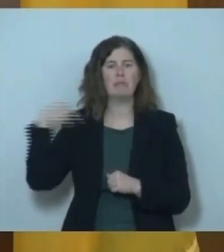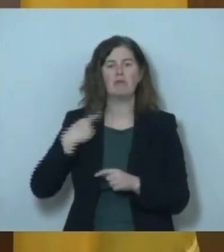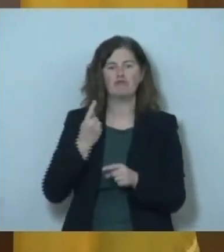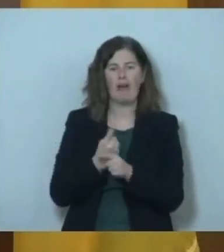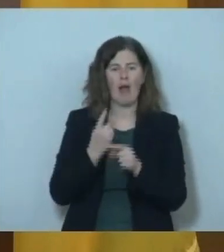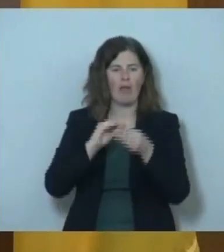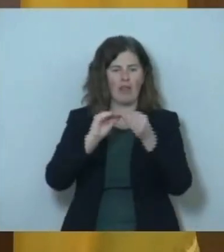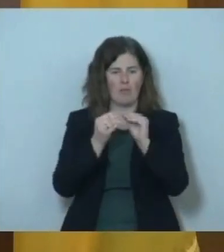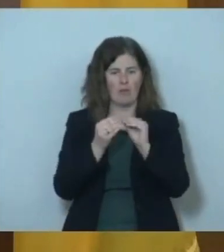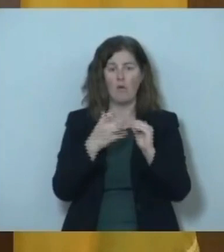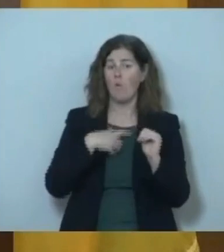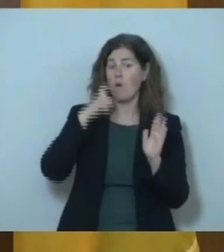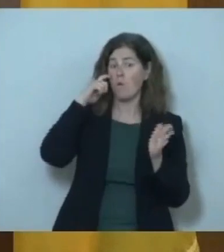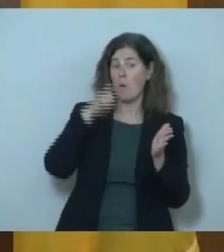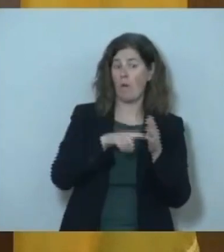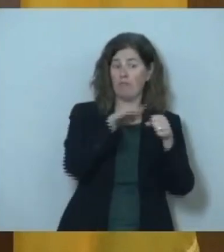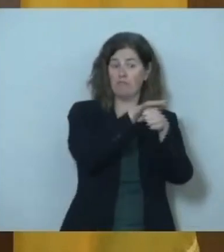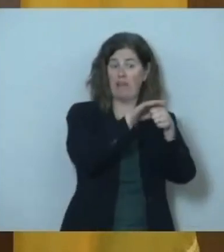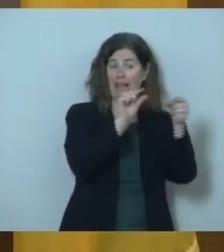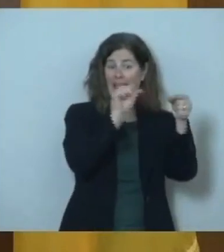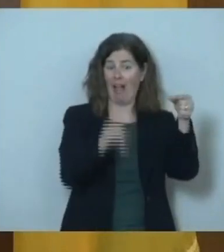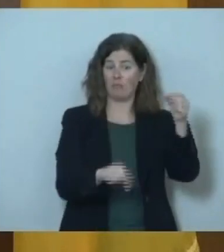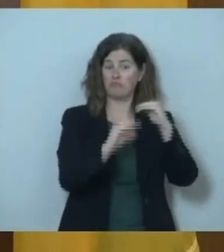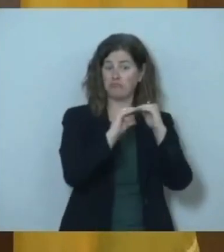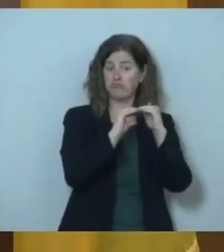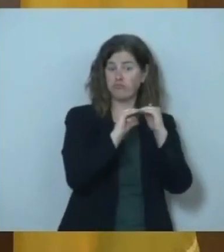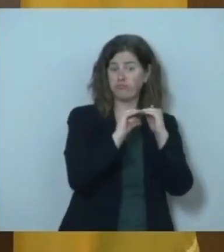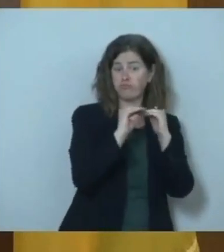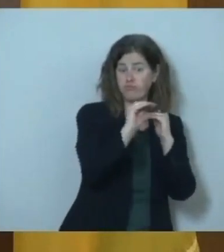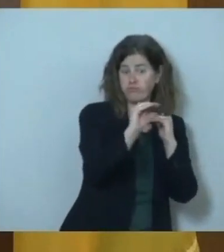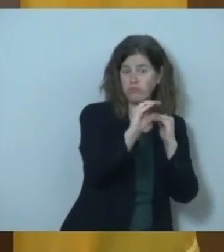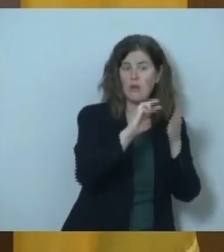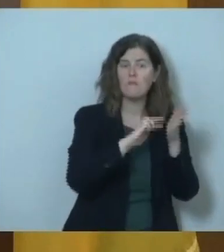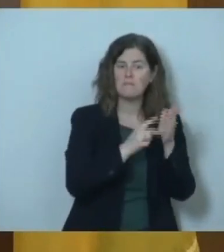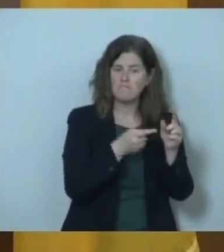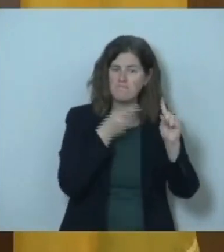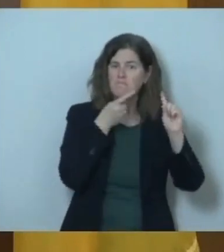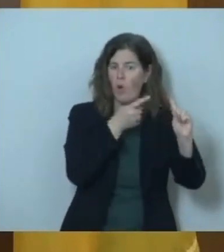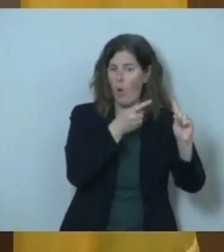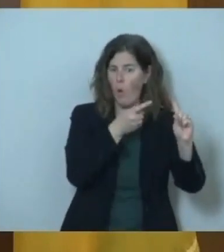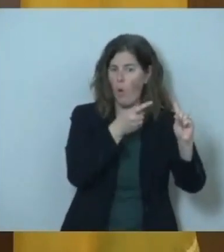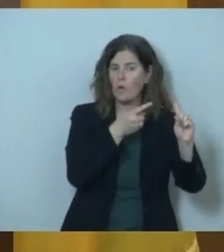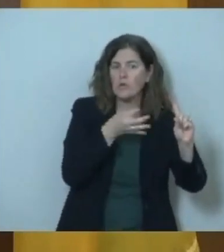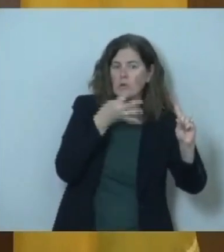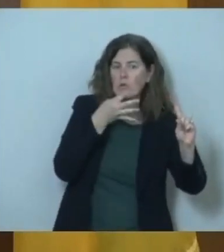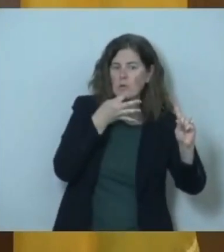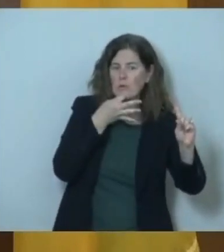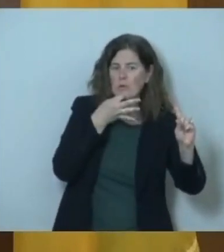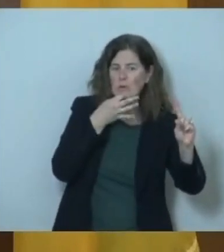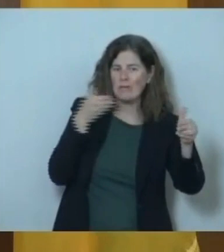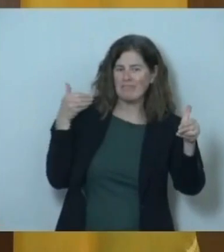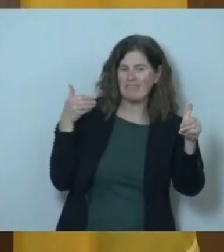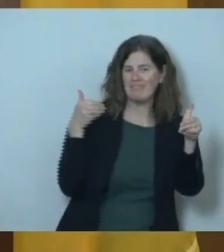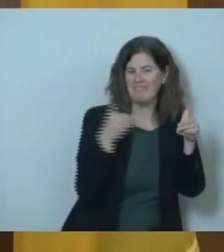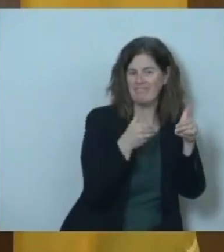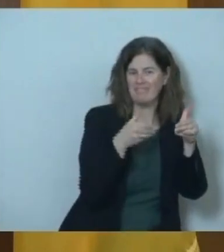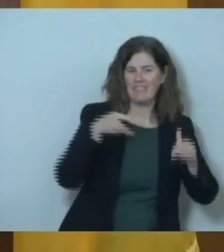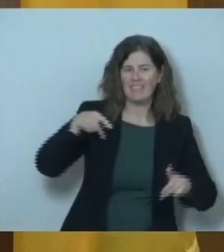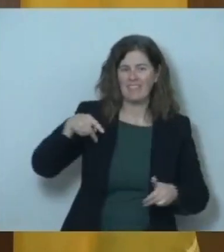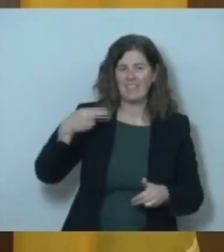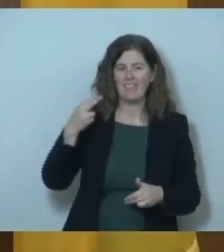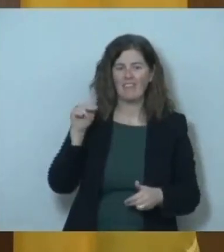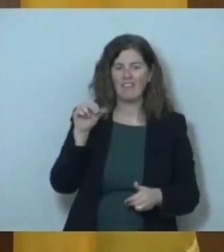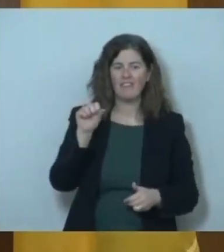point. So we're seeing that region stabilize, which means they're on track, right, to get to phase 1 of that